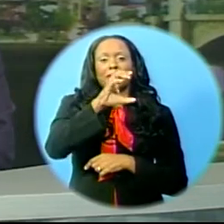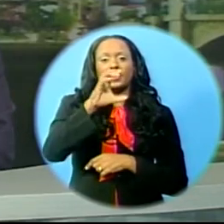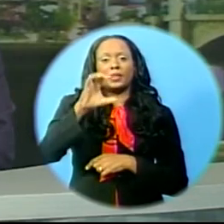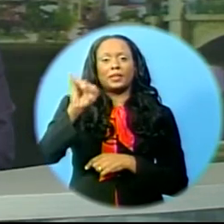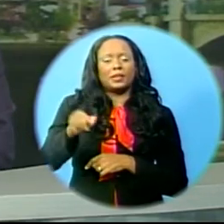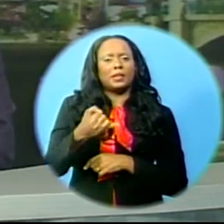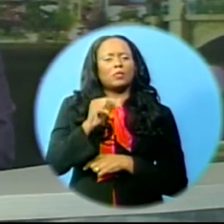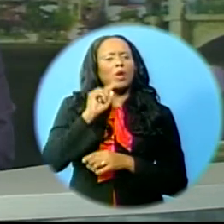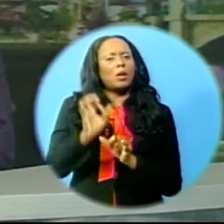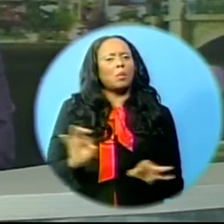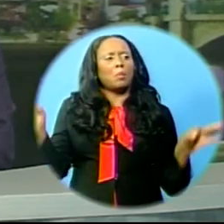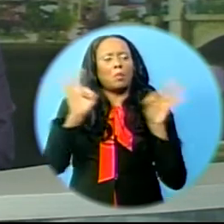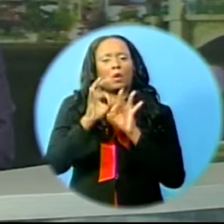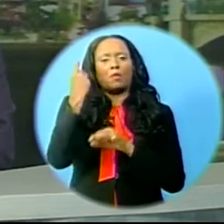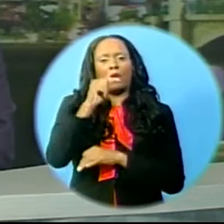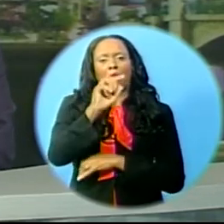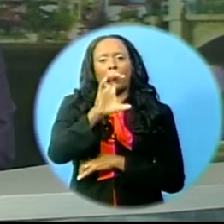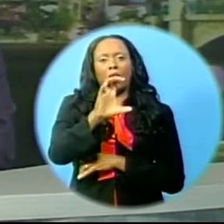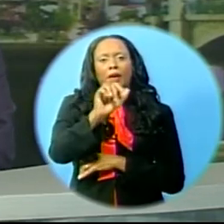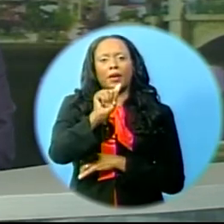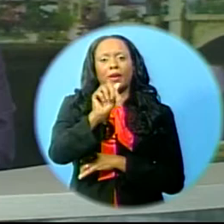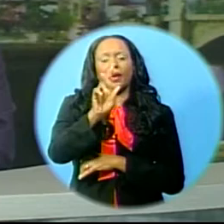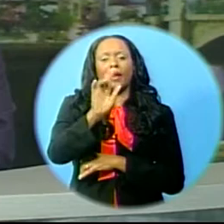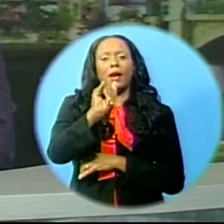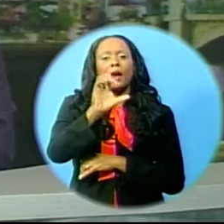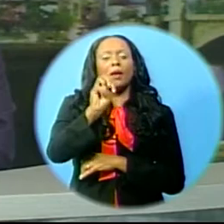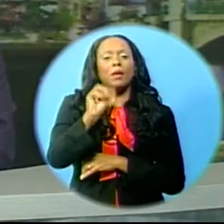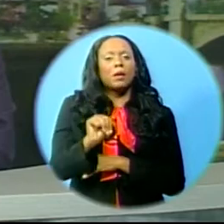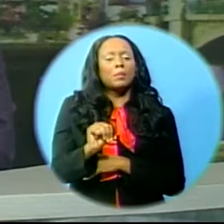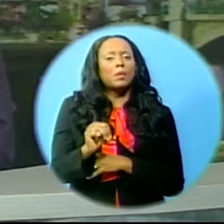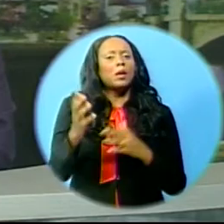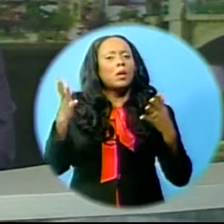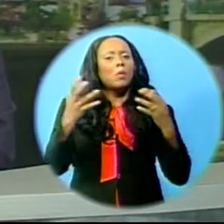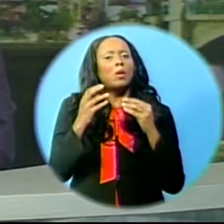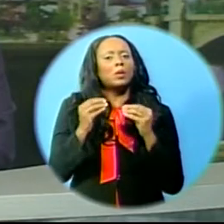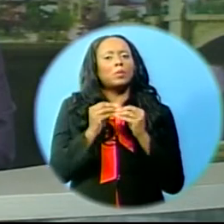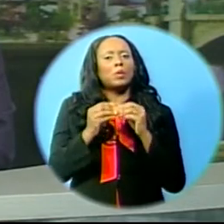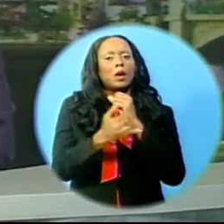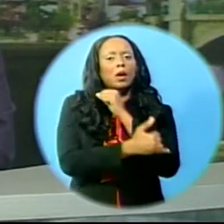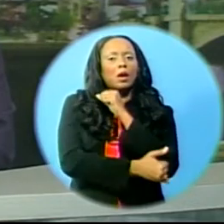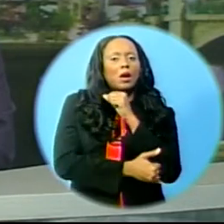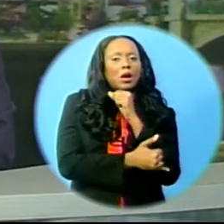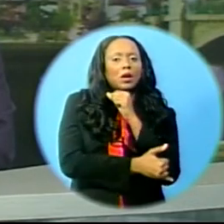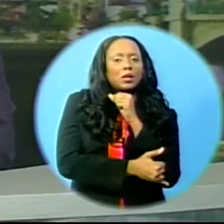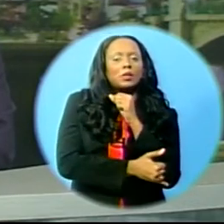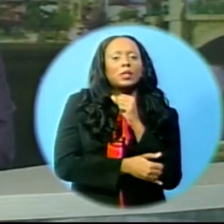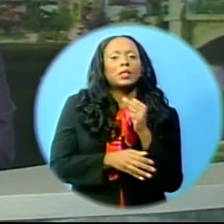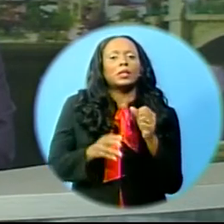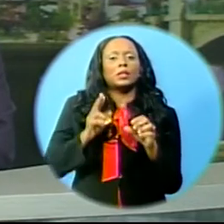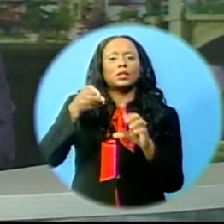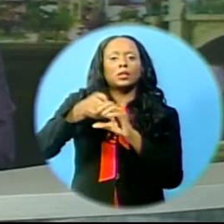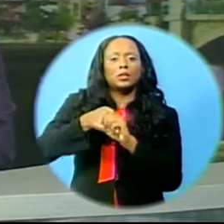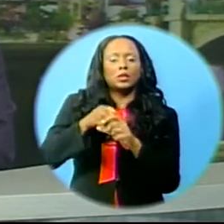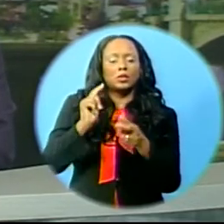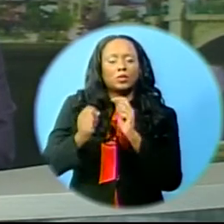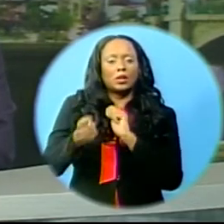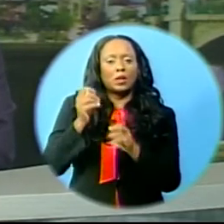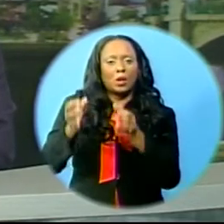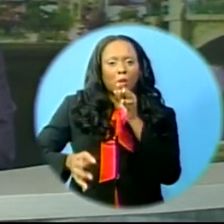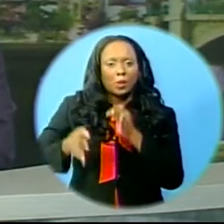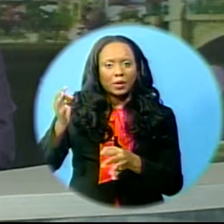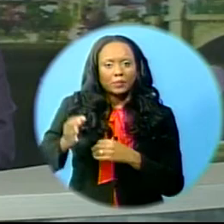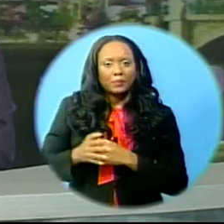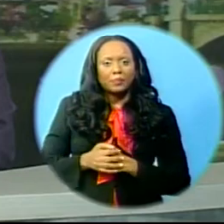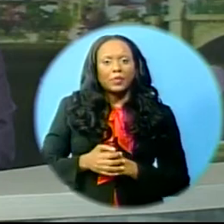important institution to CARICOM. The diplomat would like to see more Caribbean countries join the Trinidad and Tobago-based court.